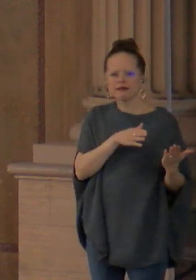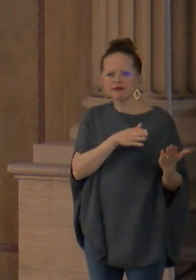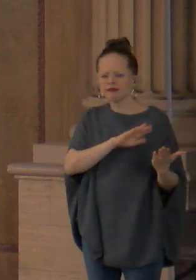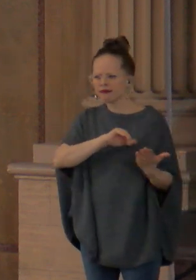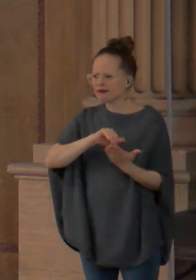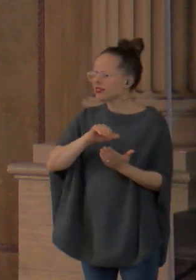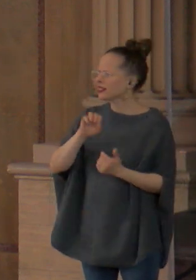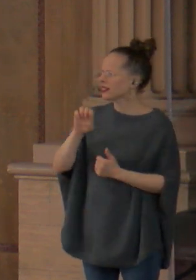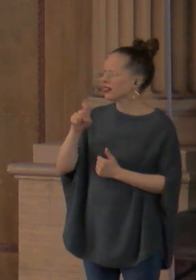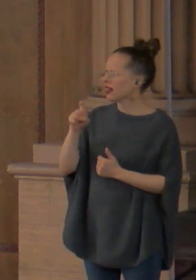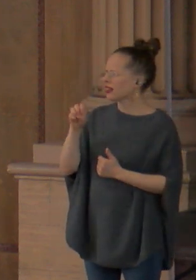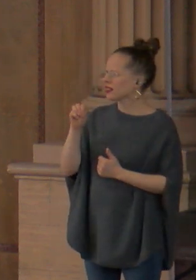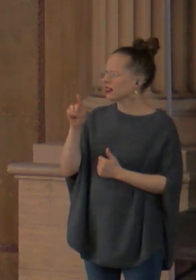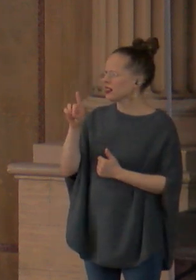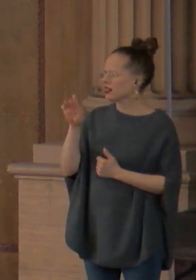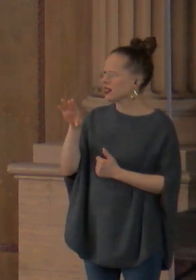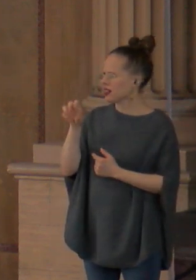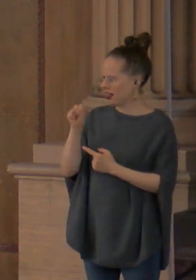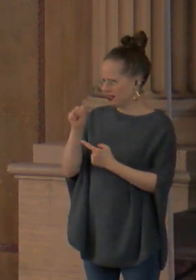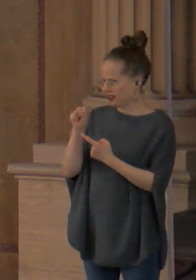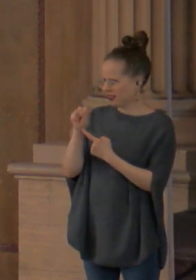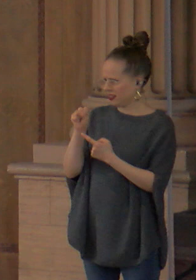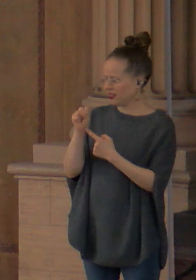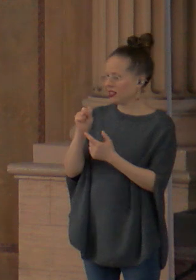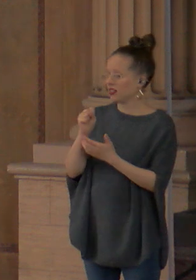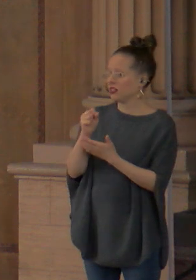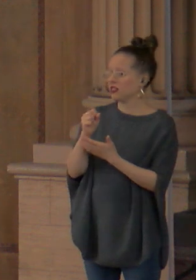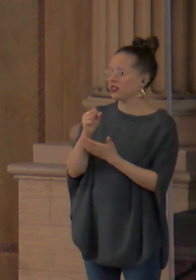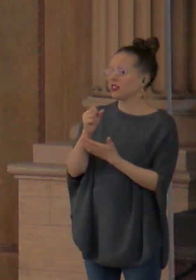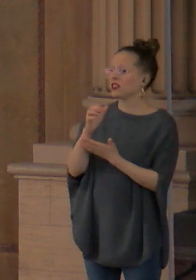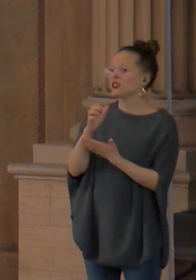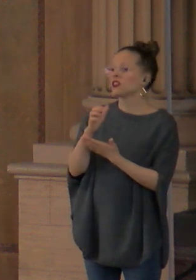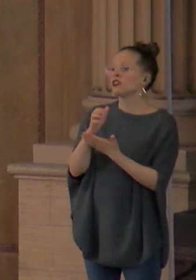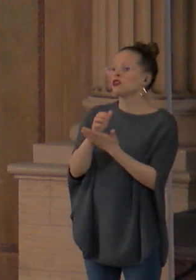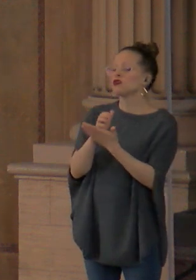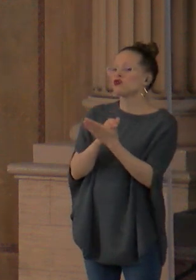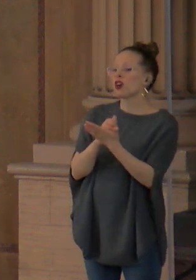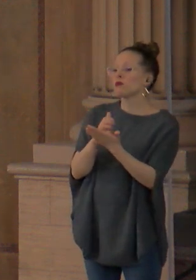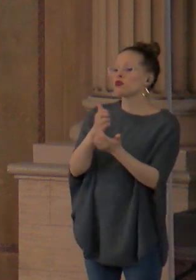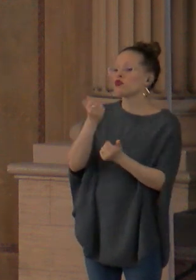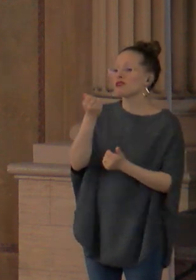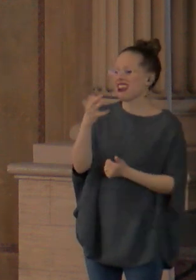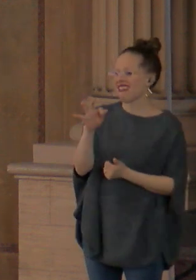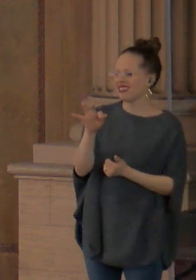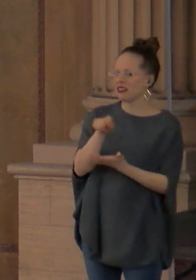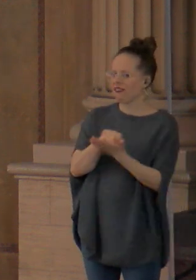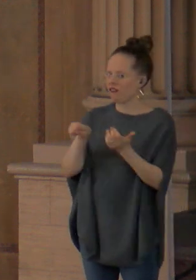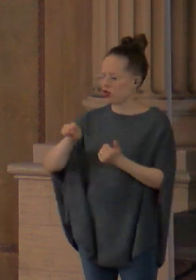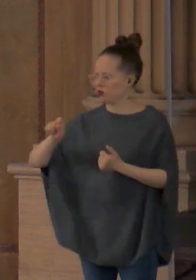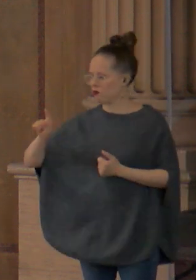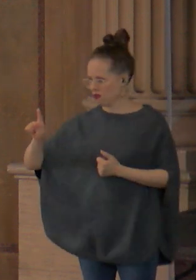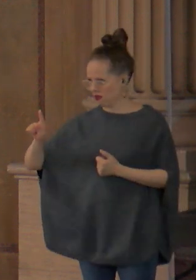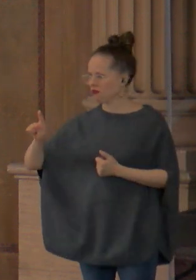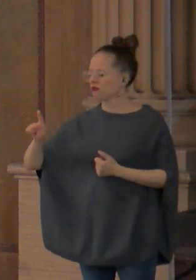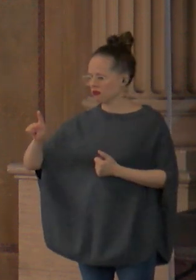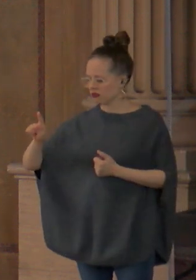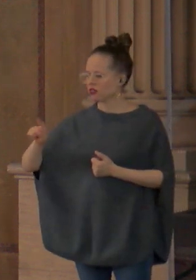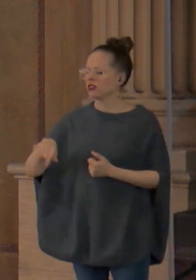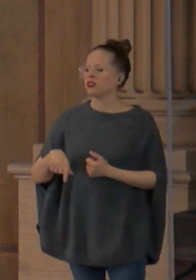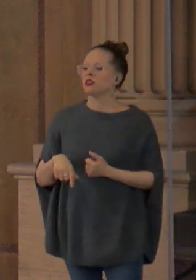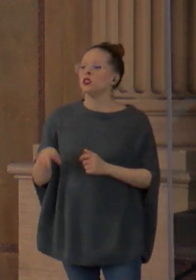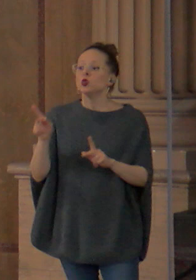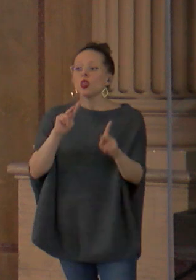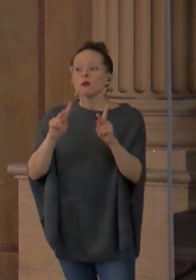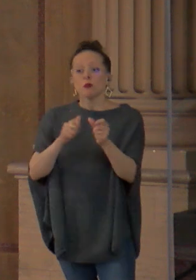foggy for a minute, but we'll get there, I promise. Exodus 19, verse 1, the Israelites are wandering under the leadership of Moses here.